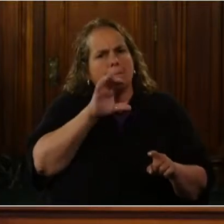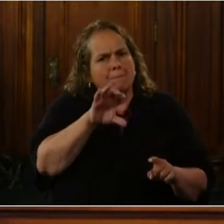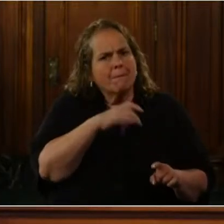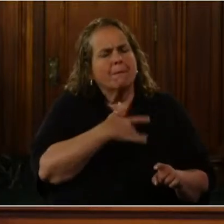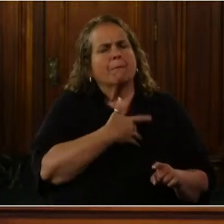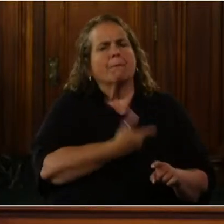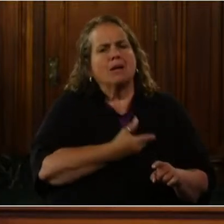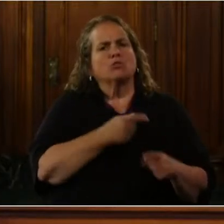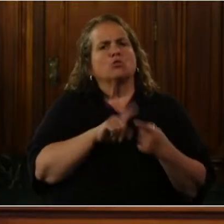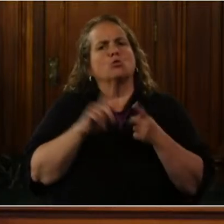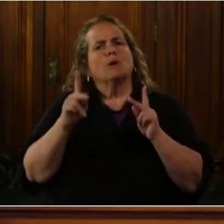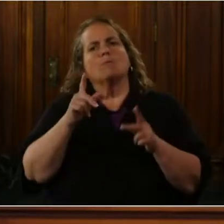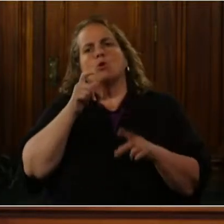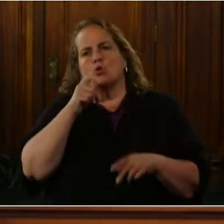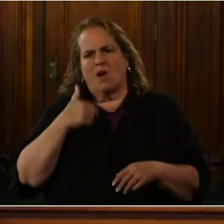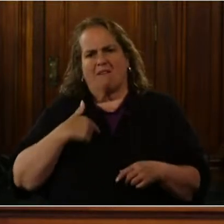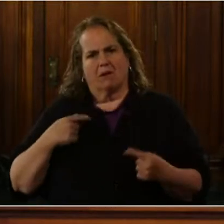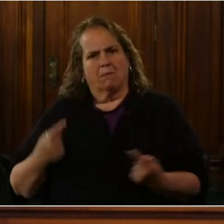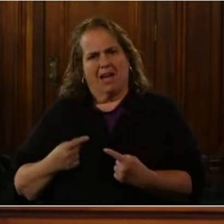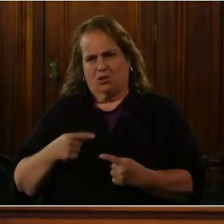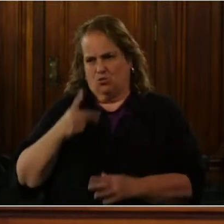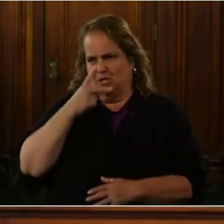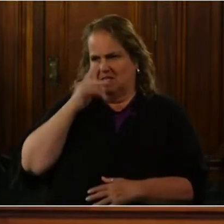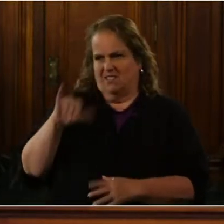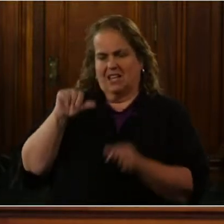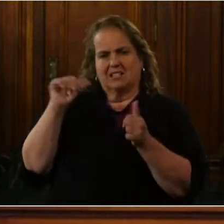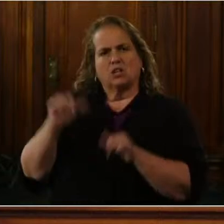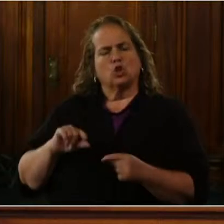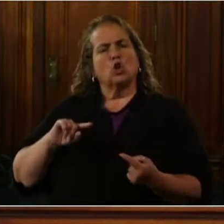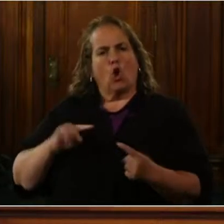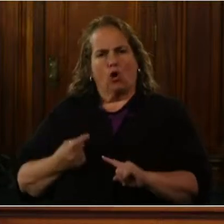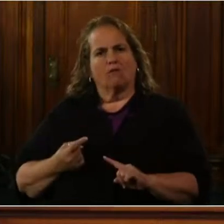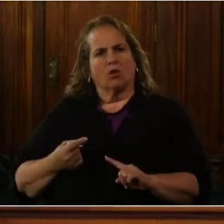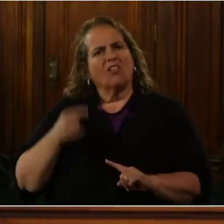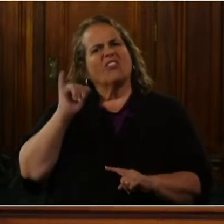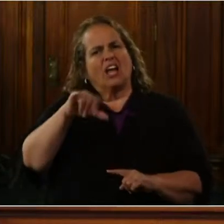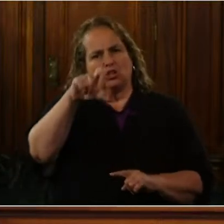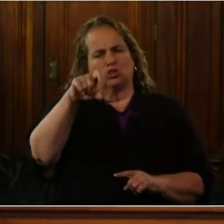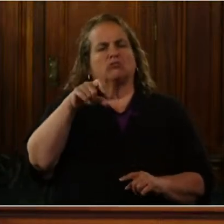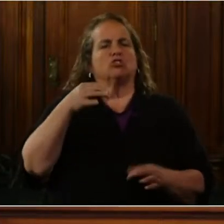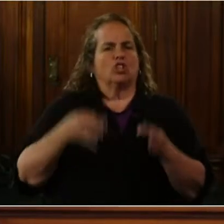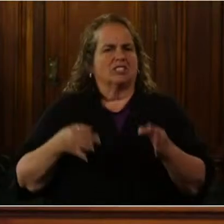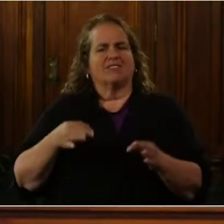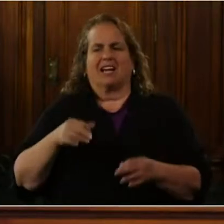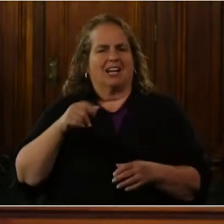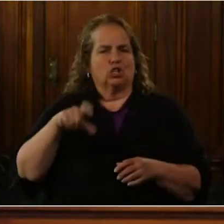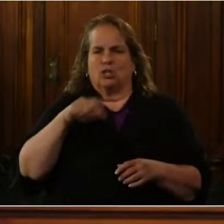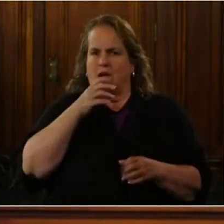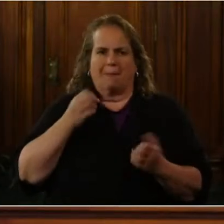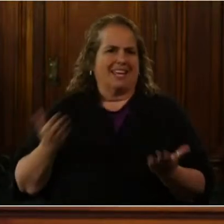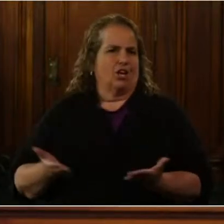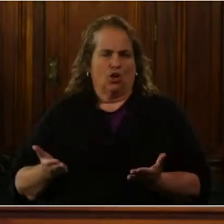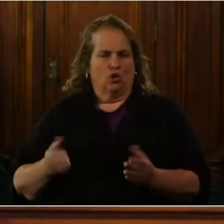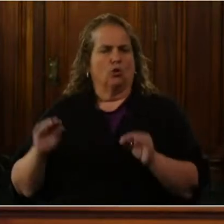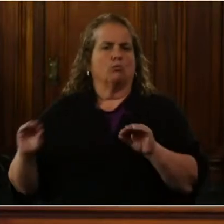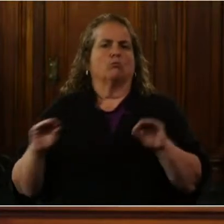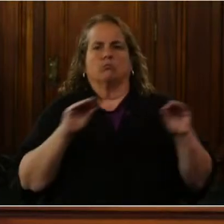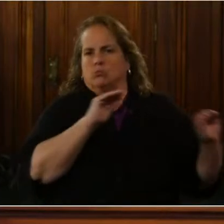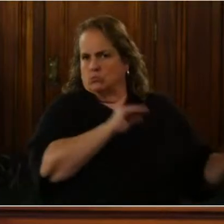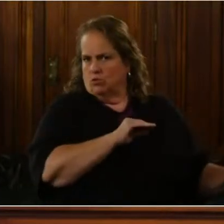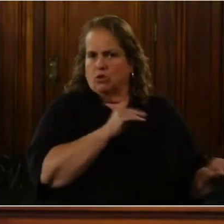hurtful to them, and doesn't that at least justify it not sitting where it does right now? I think I